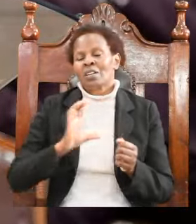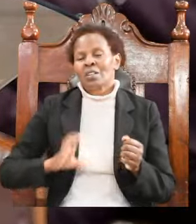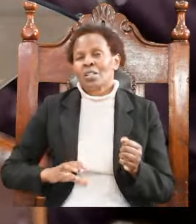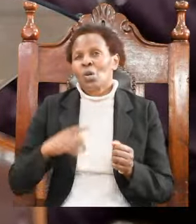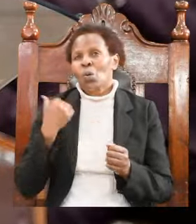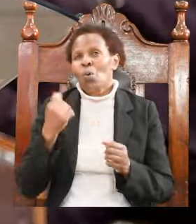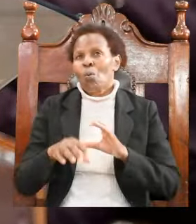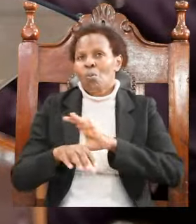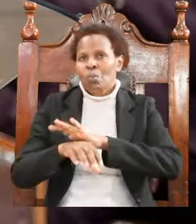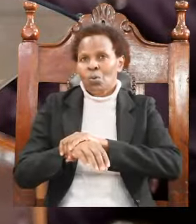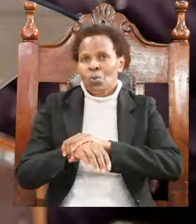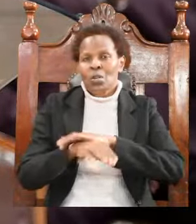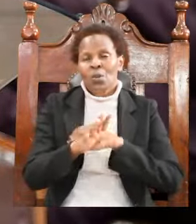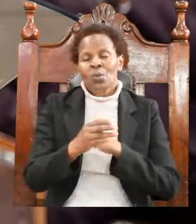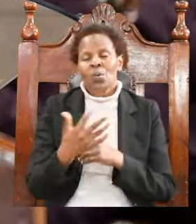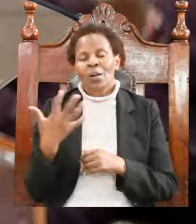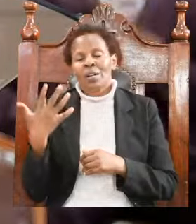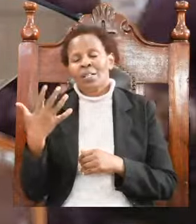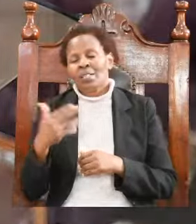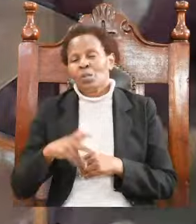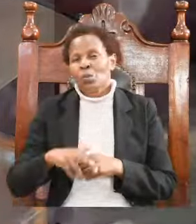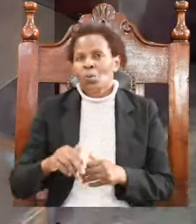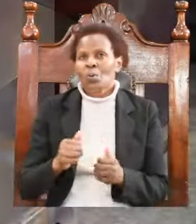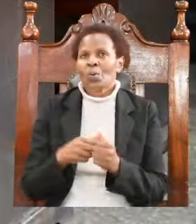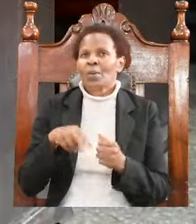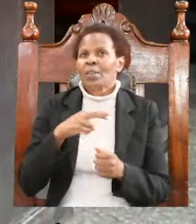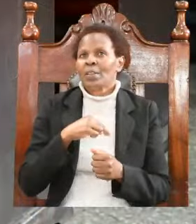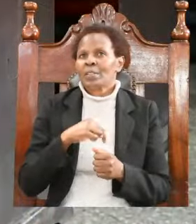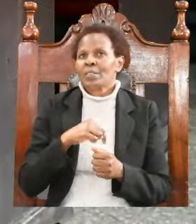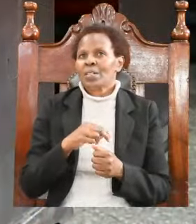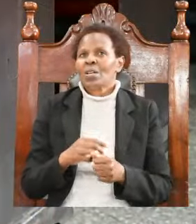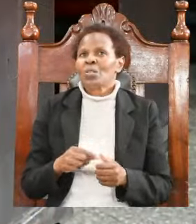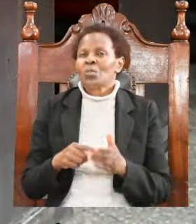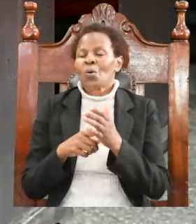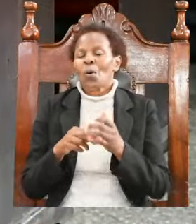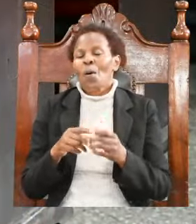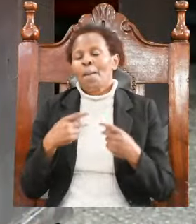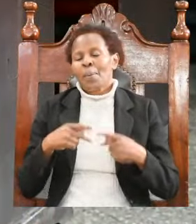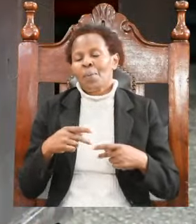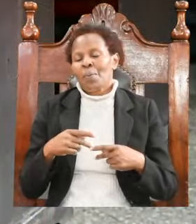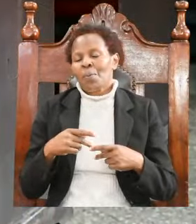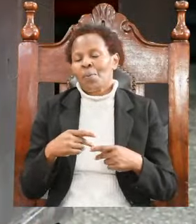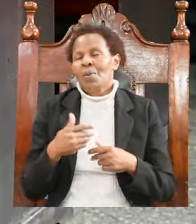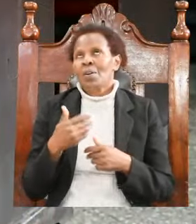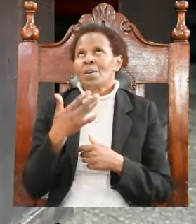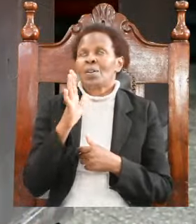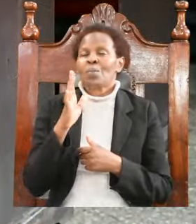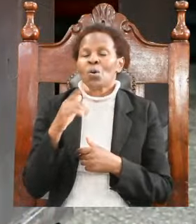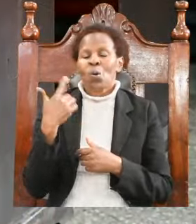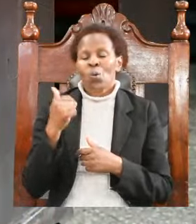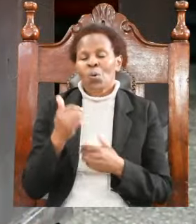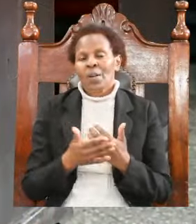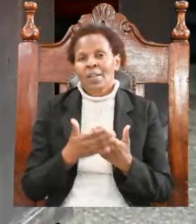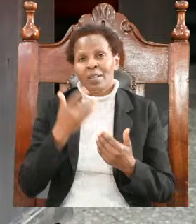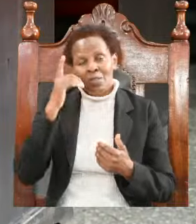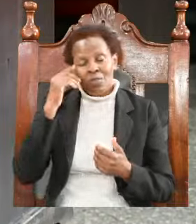our hands, who walk with us. We need to point them to the one who cares.